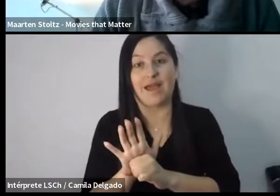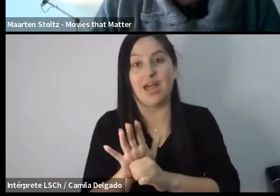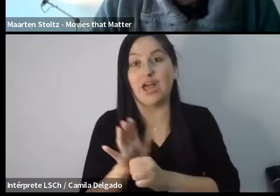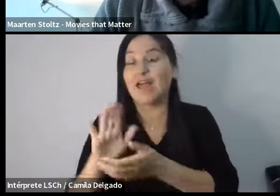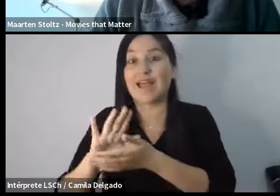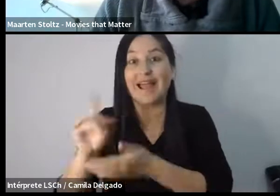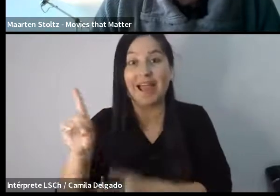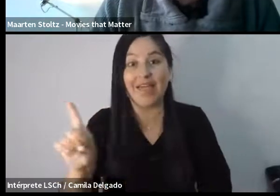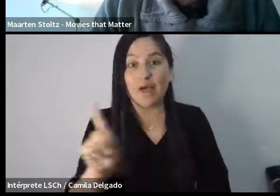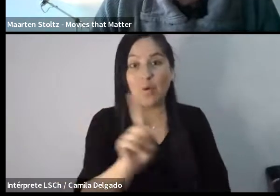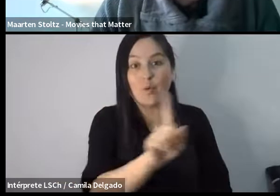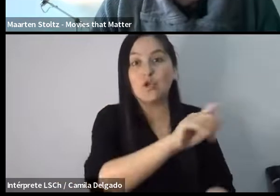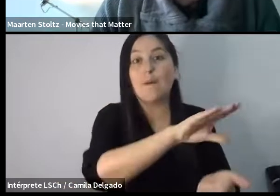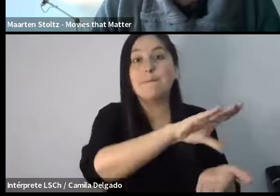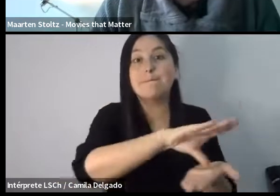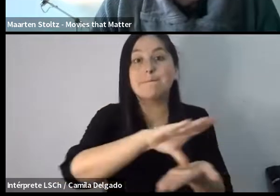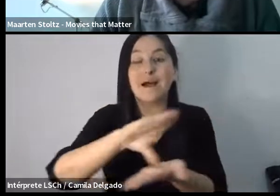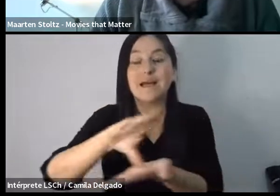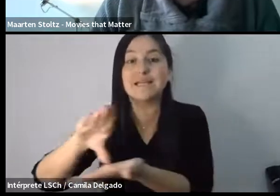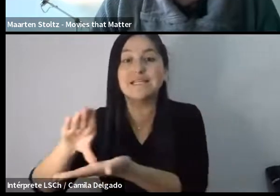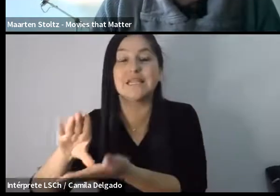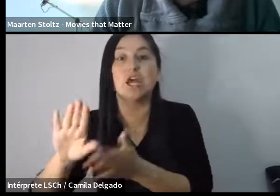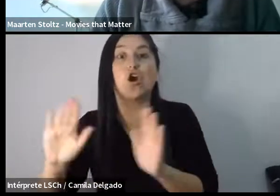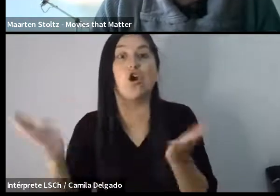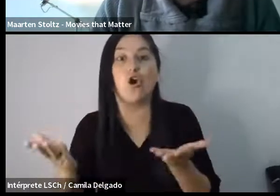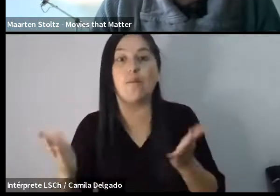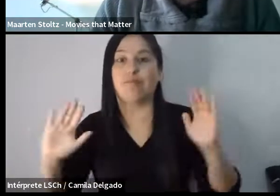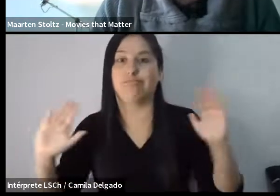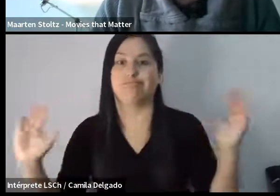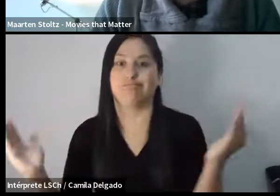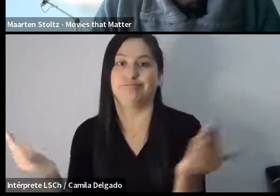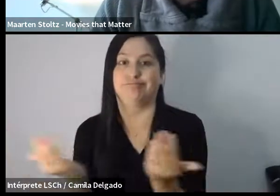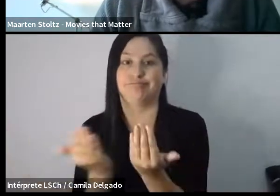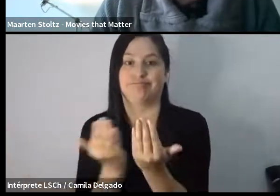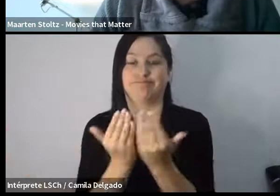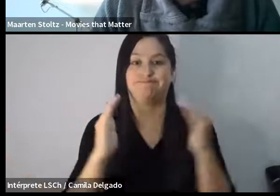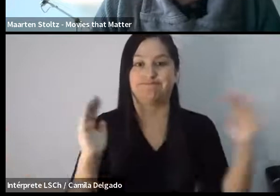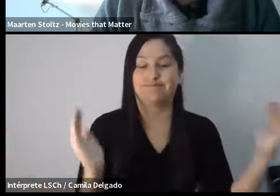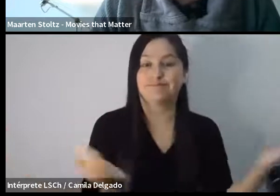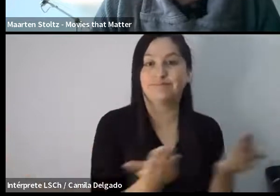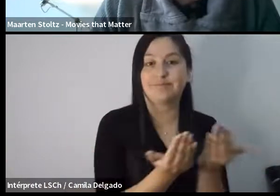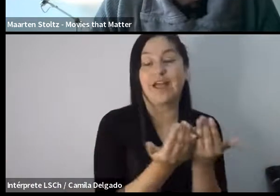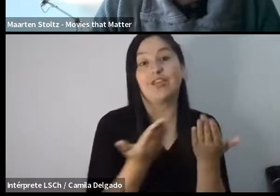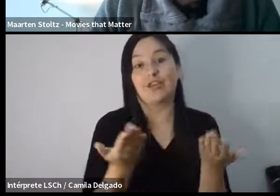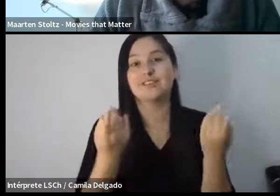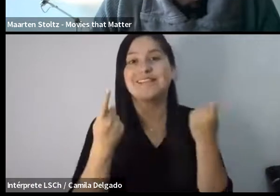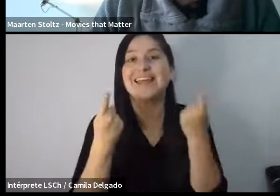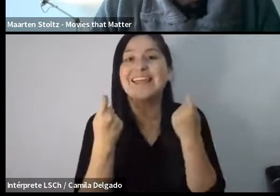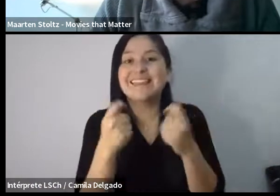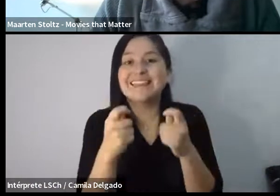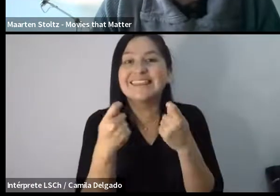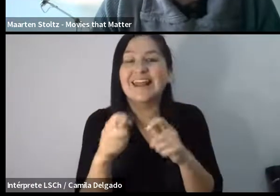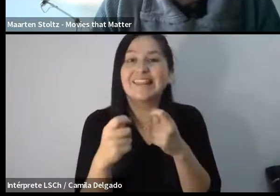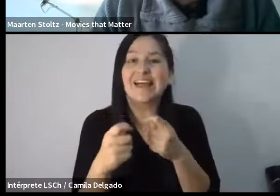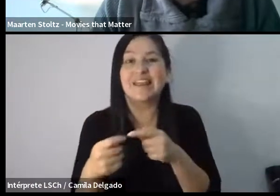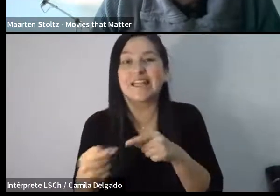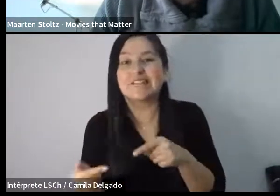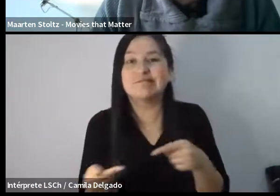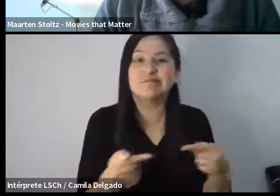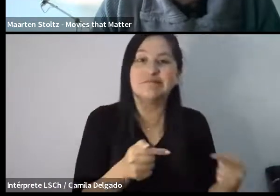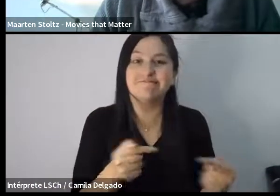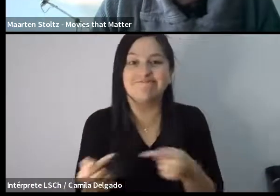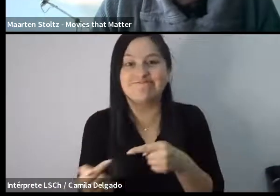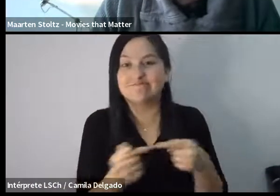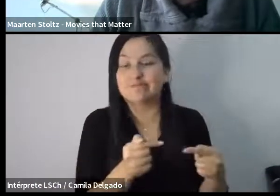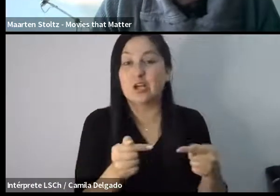itself and somehow tried to deal like logically with their own problems regarding pandemics and all